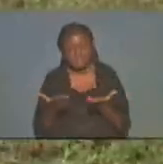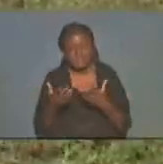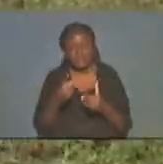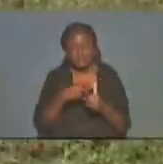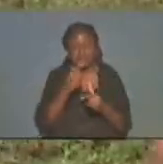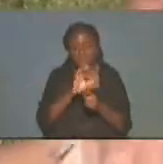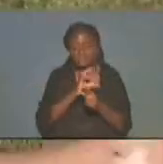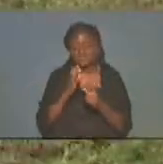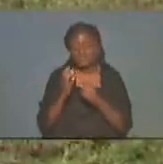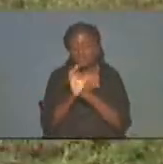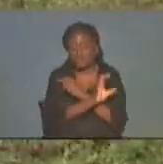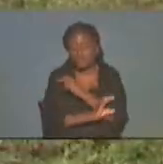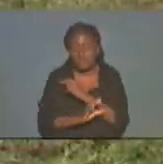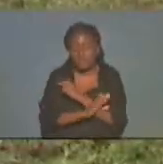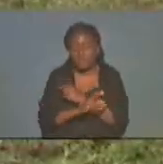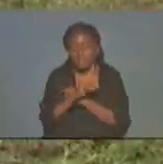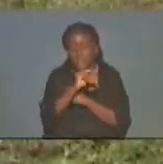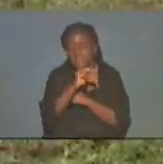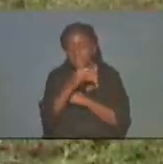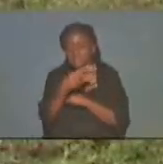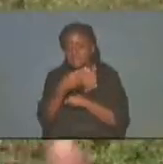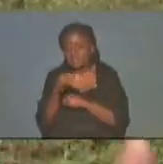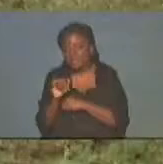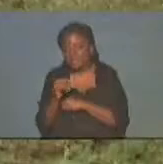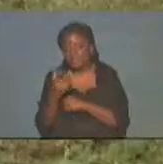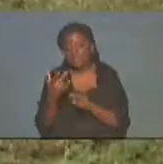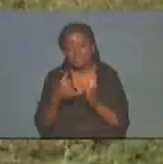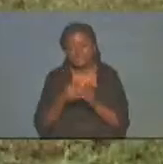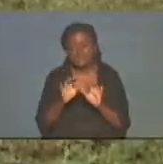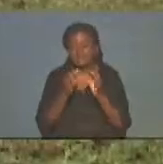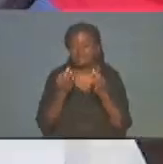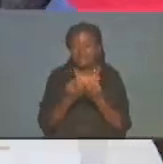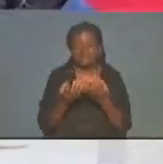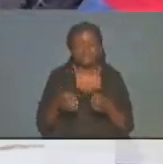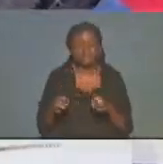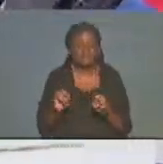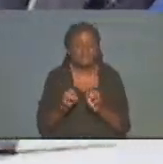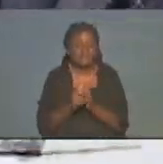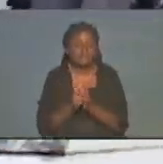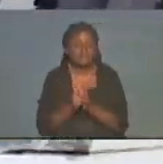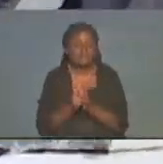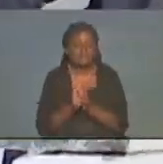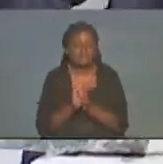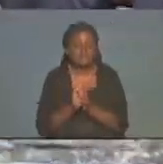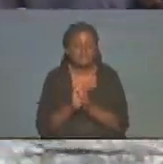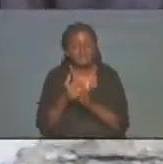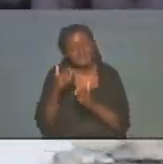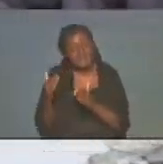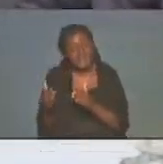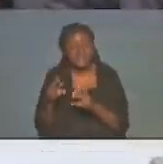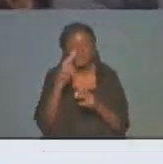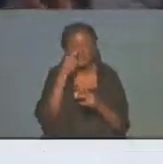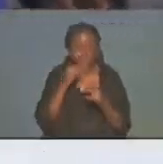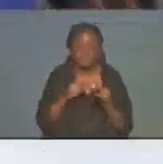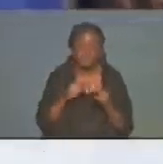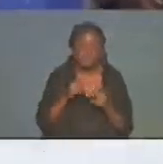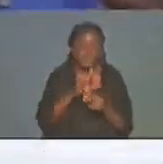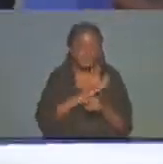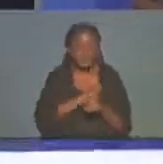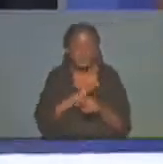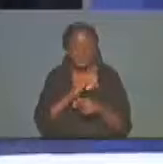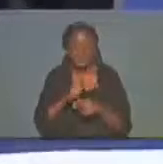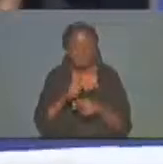First Caribbean, NHI. So it's a family event. Now, aside from the fun activities, Bethel also spoke